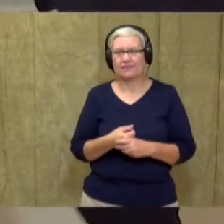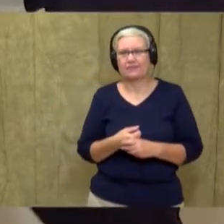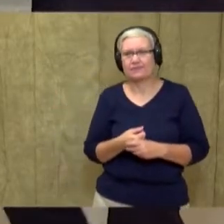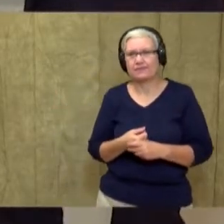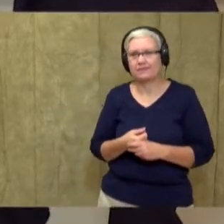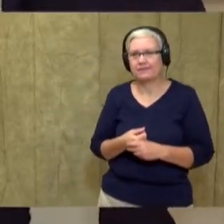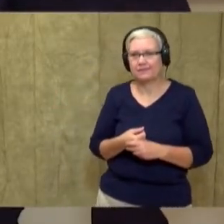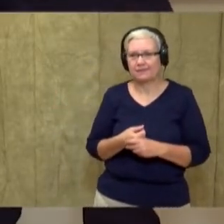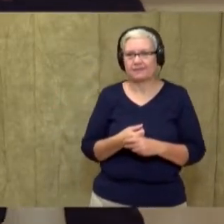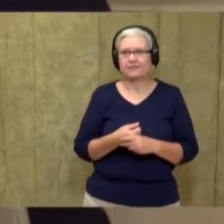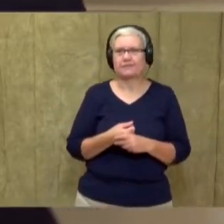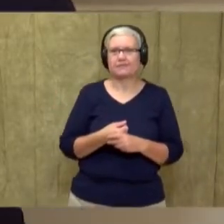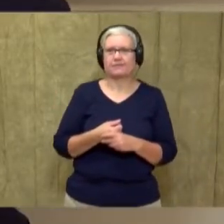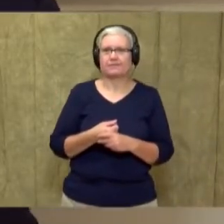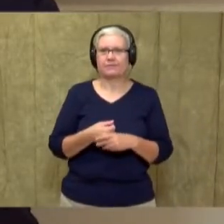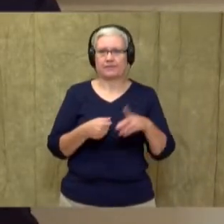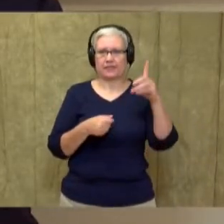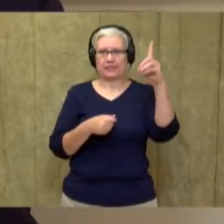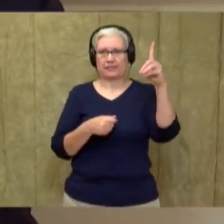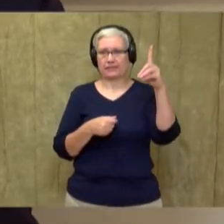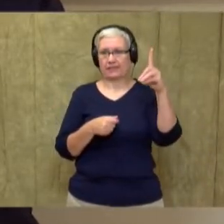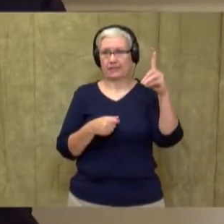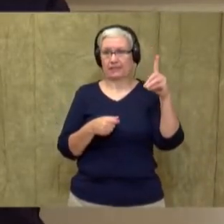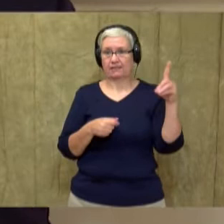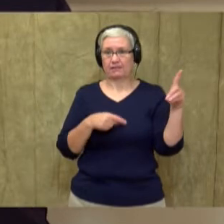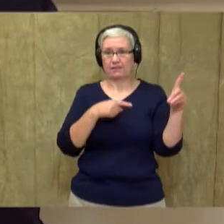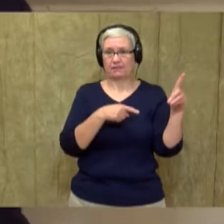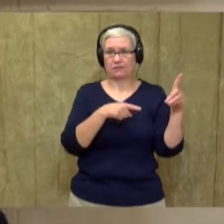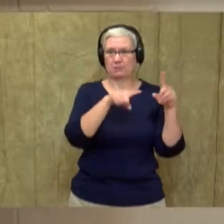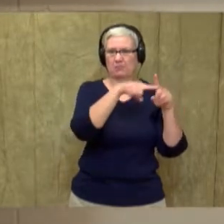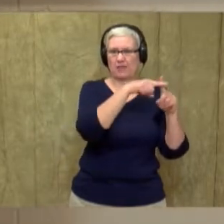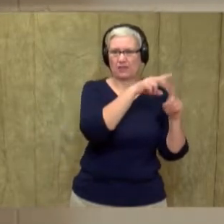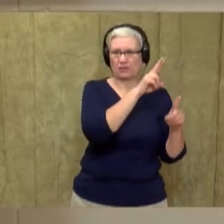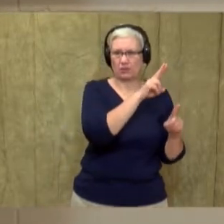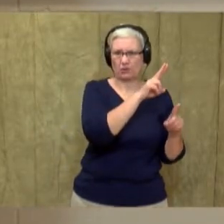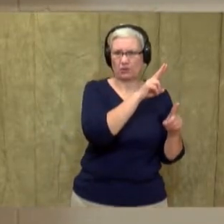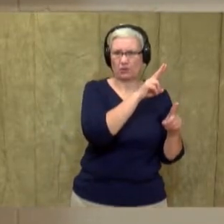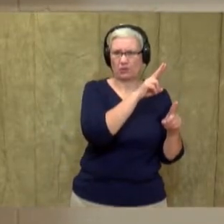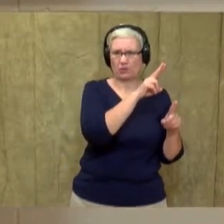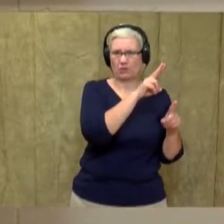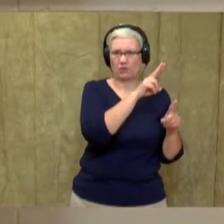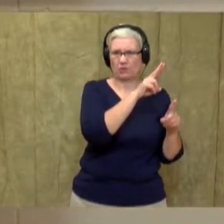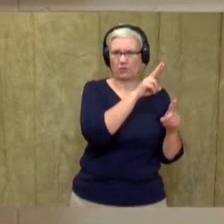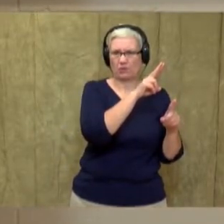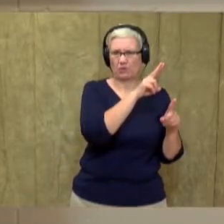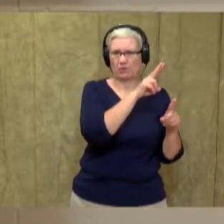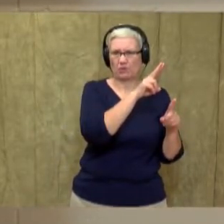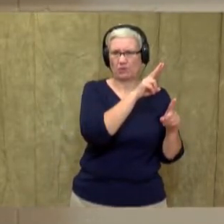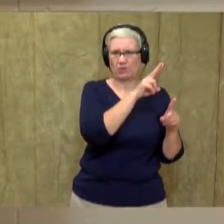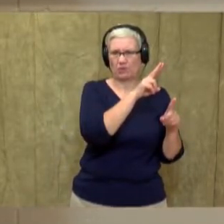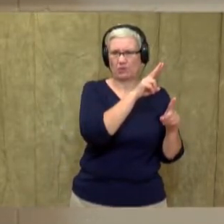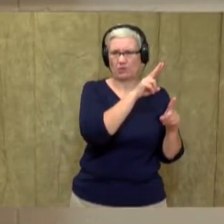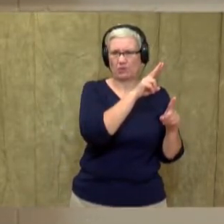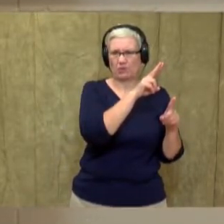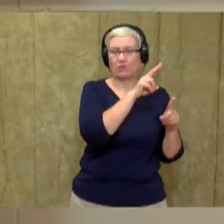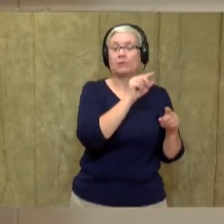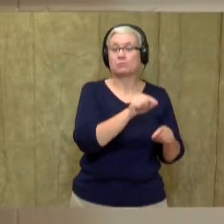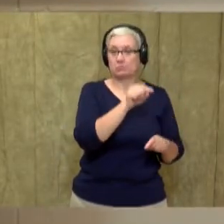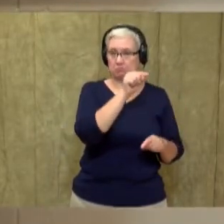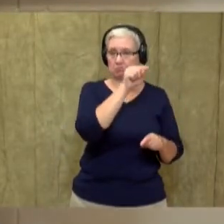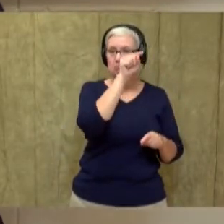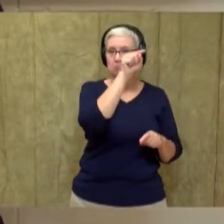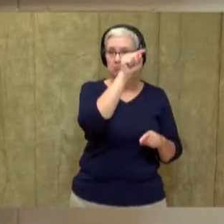What we're seeing in D is that I've got this +2, so my graph starting from the dotted to the bold, moved up